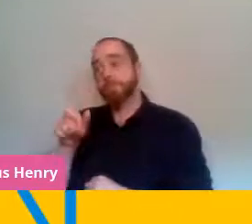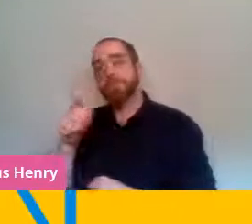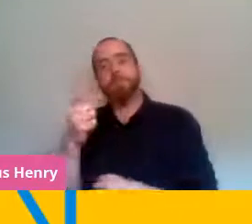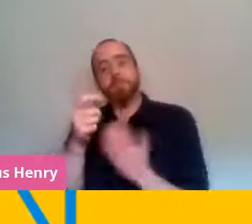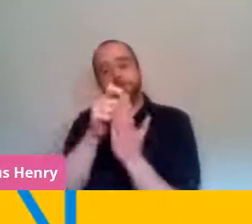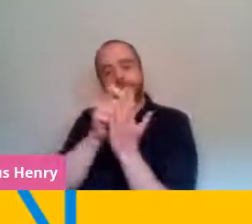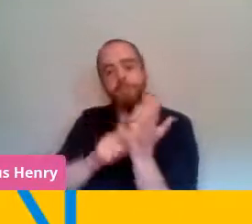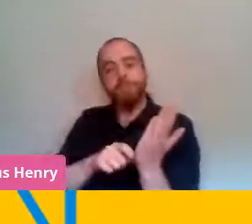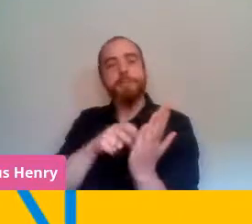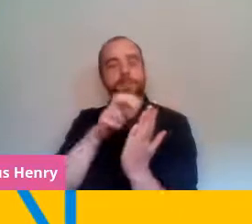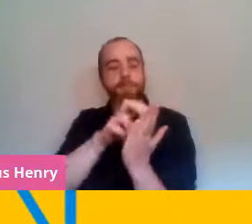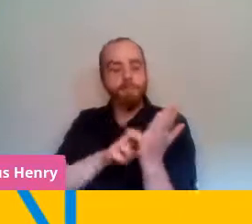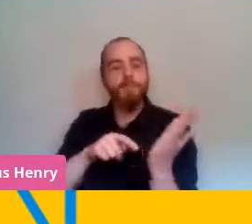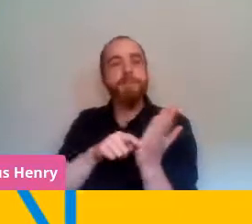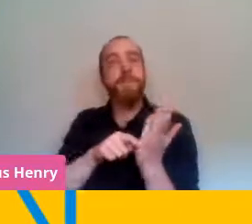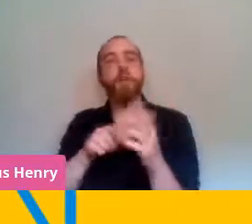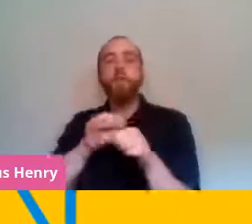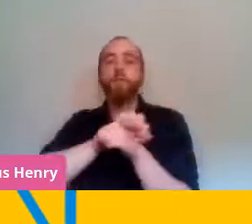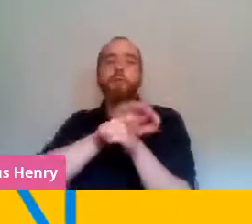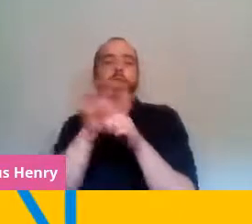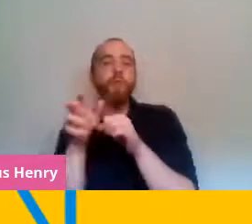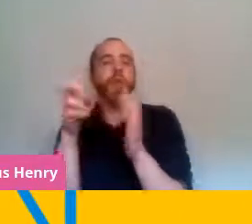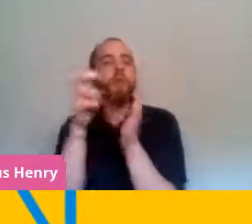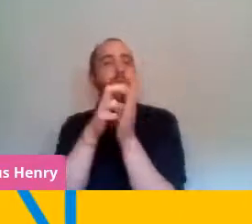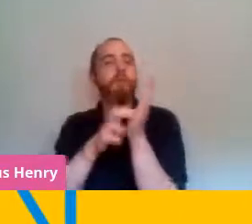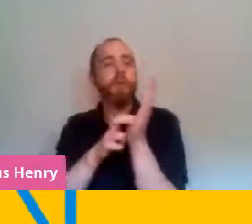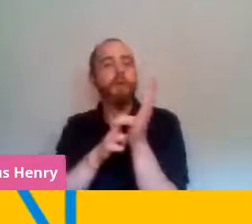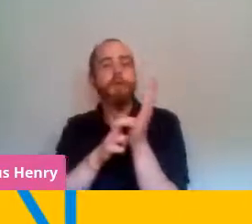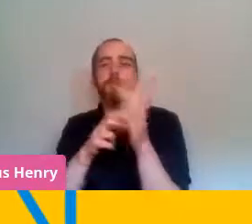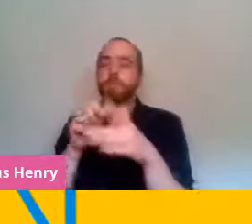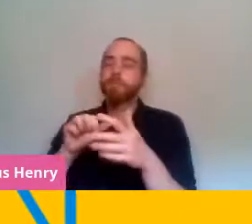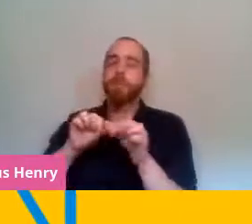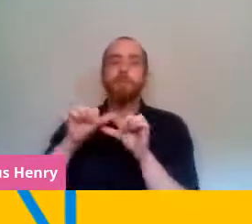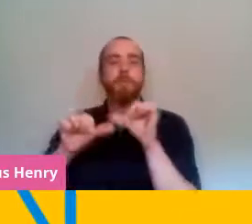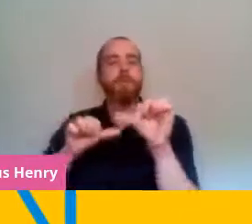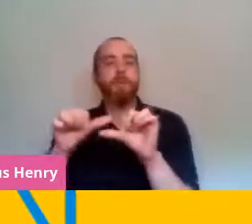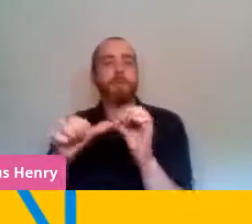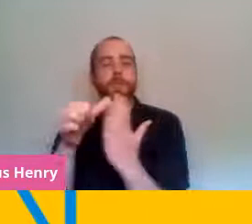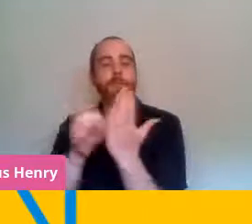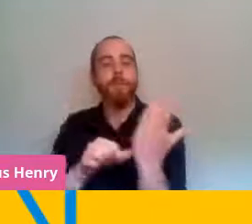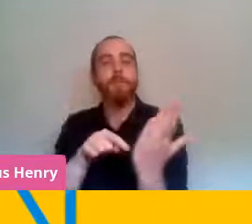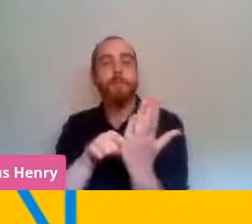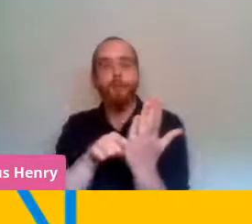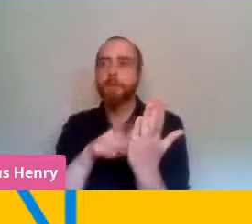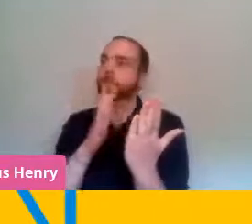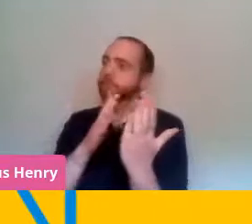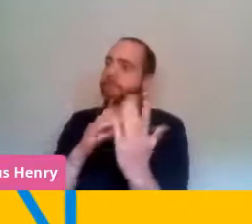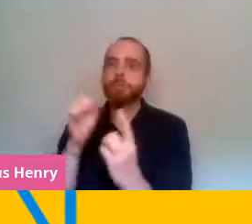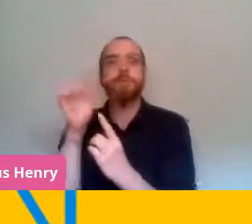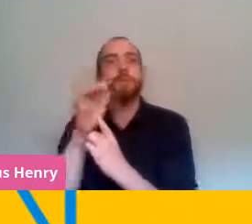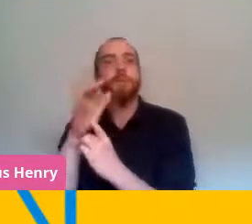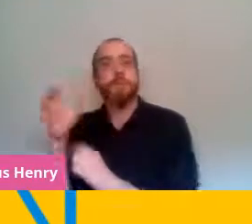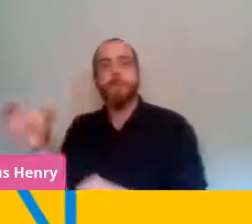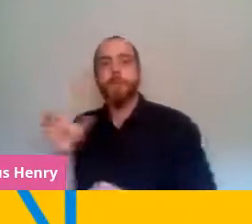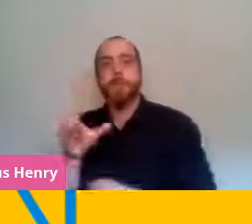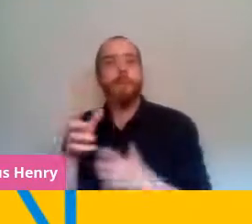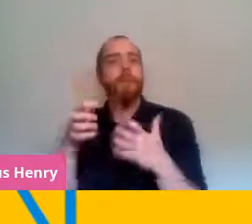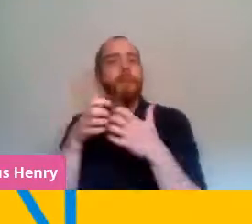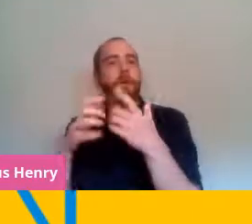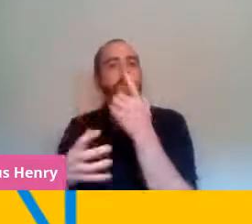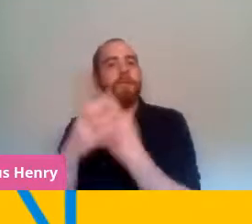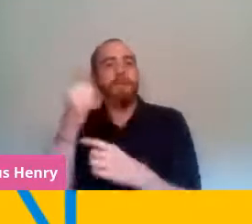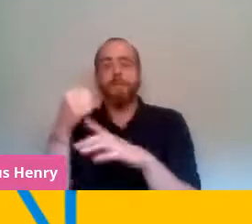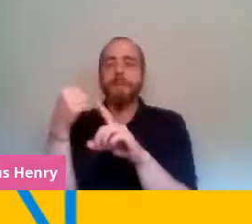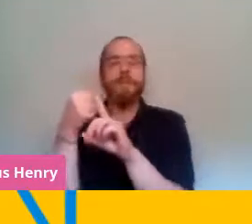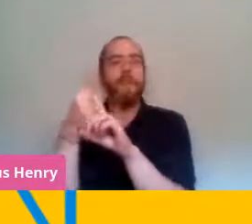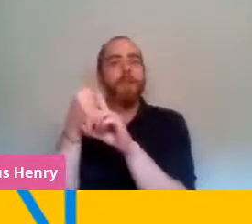Contract campaign, which I'm sure many of you have heard of. Have been very instrumental, very quick in getting some campaign ideas off the ground and